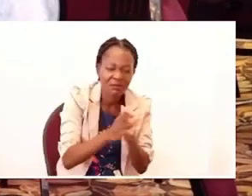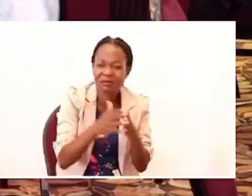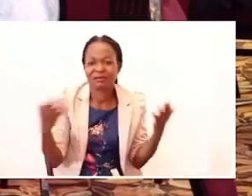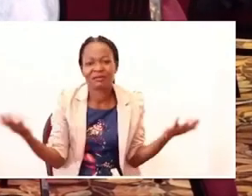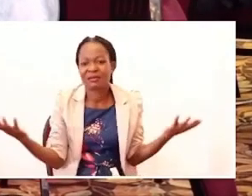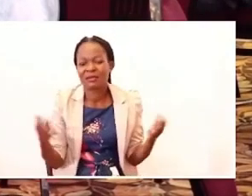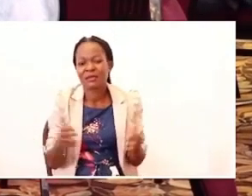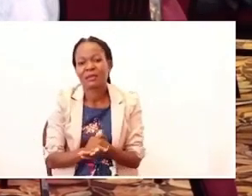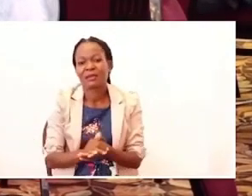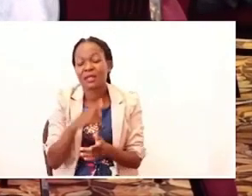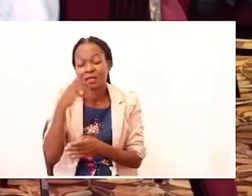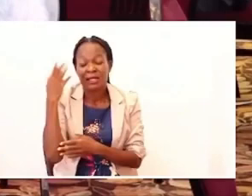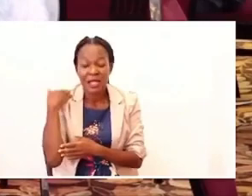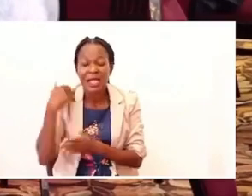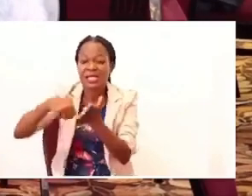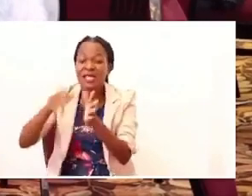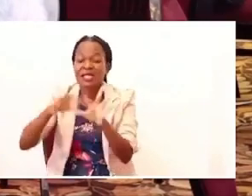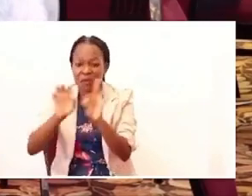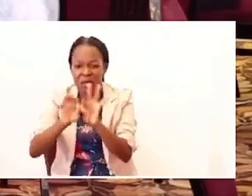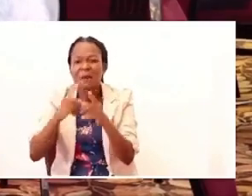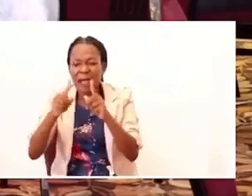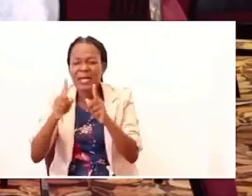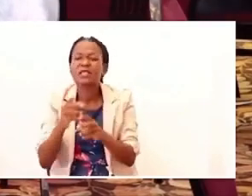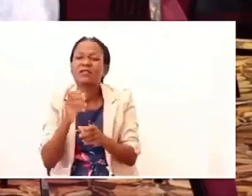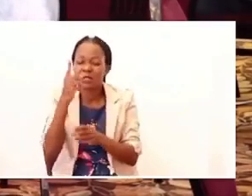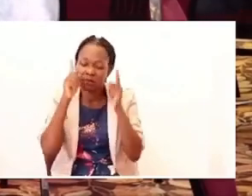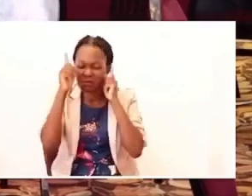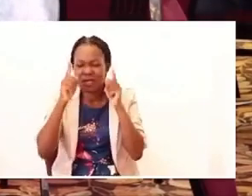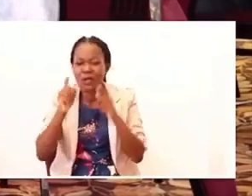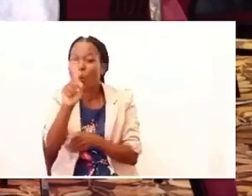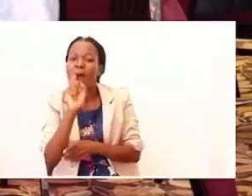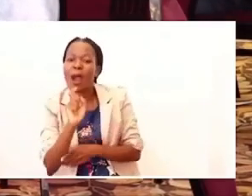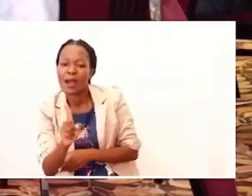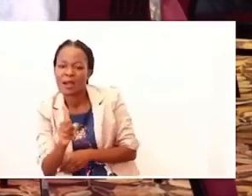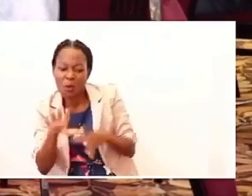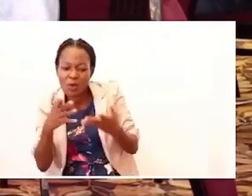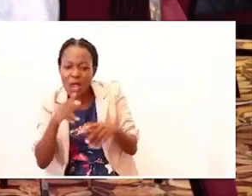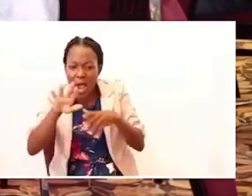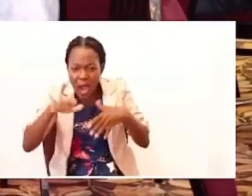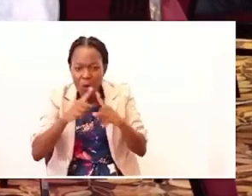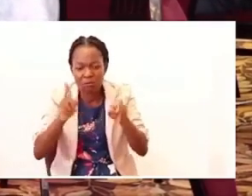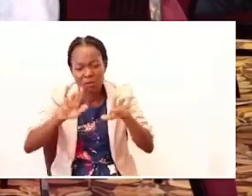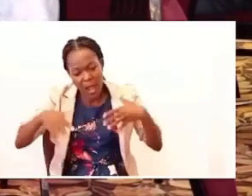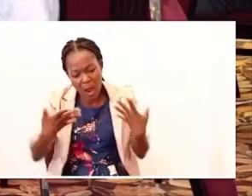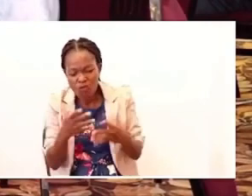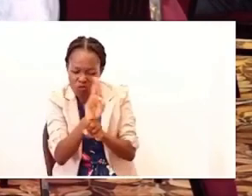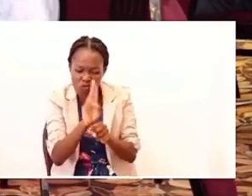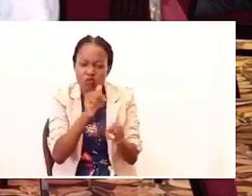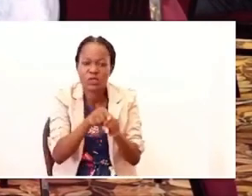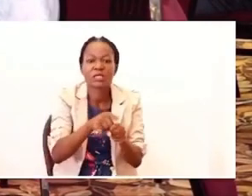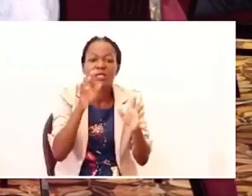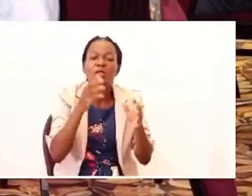and why and in what form you're contracting it matters. The second of my 4 propositions